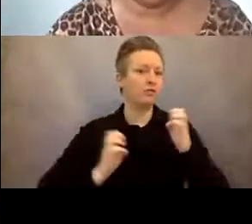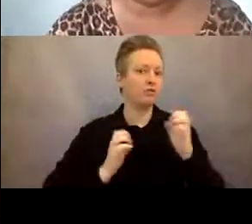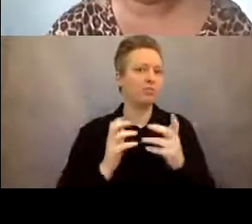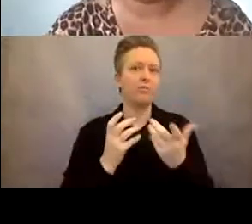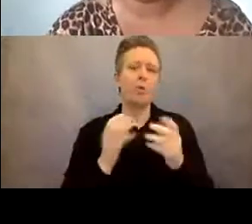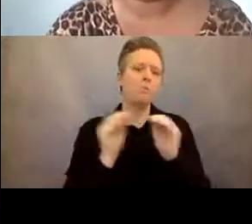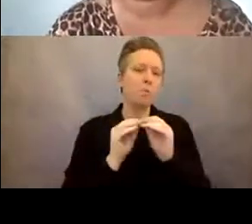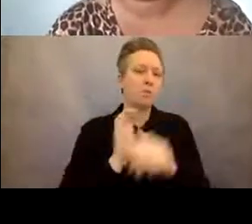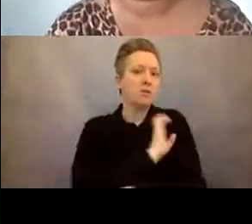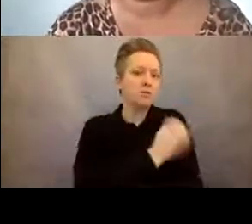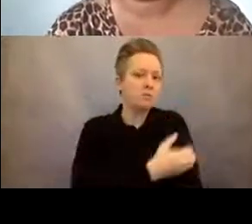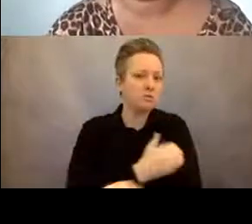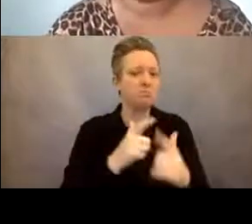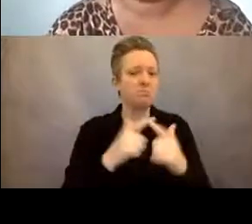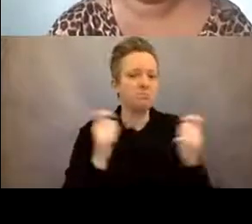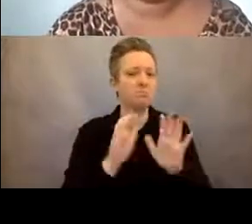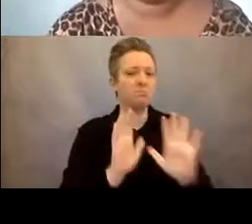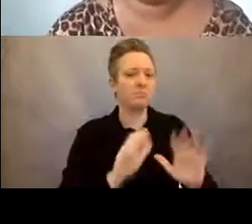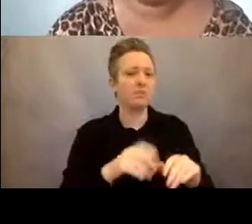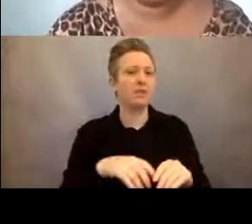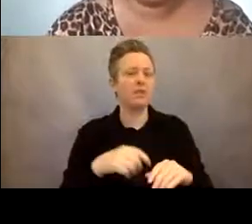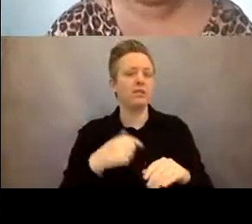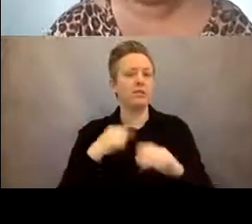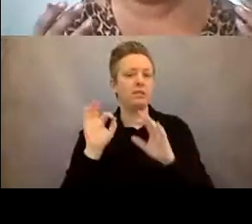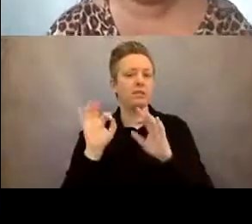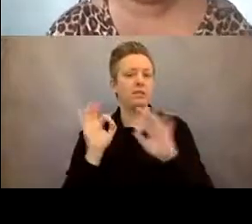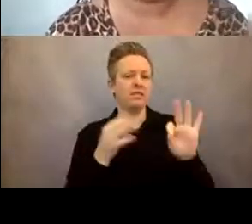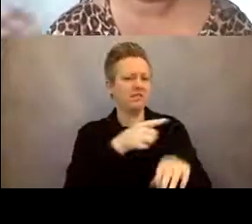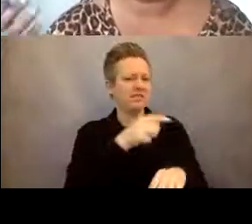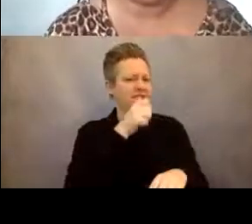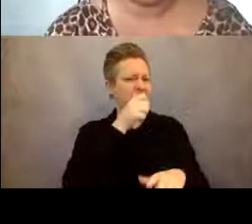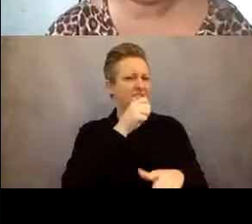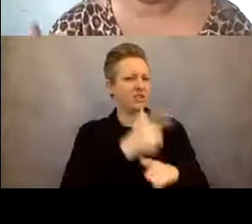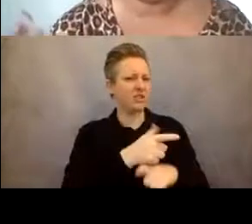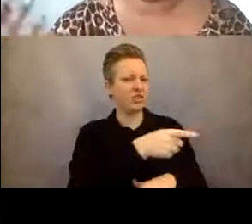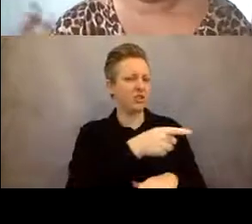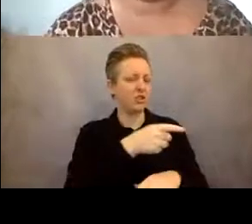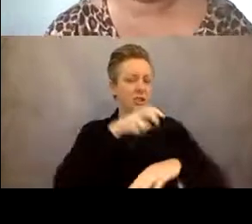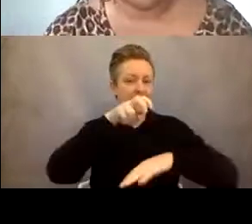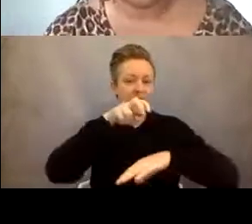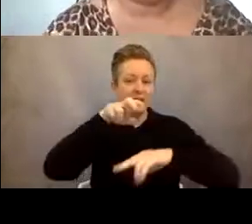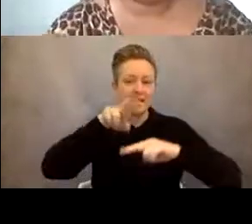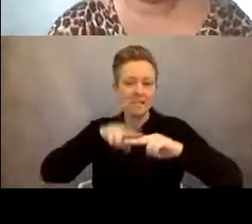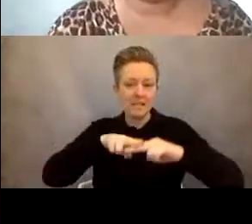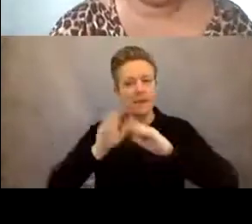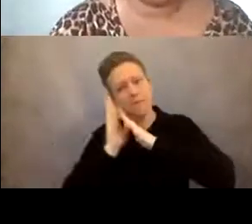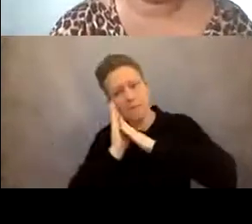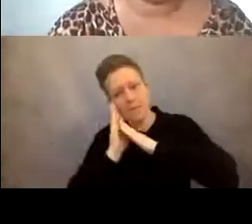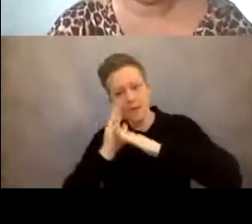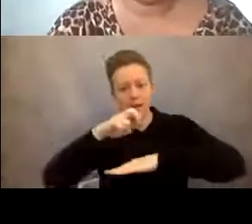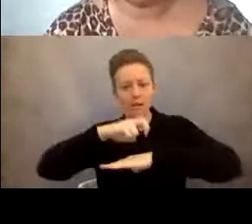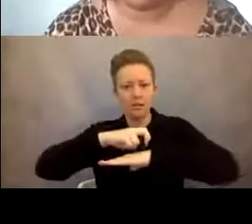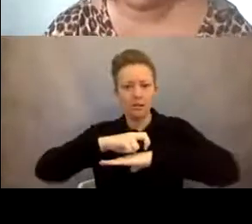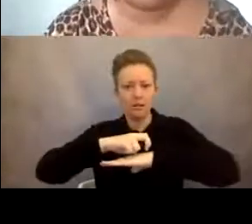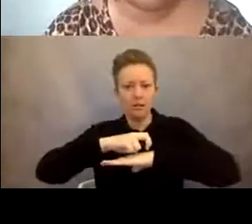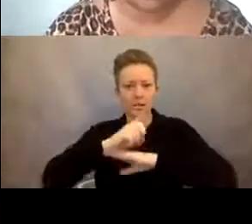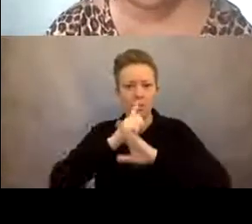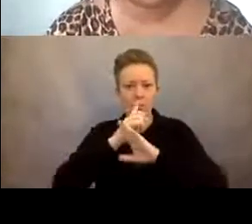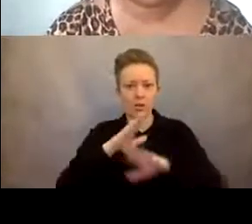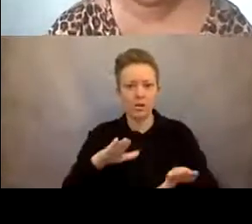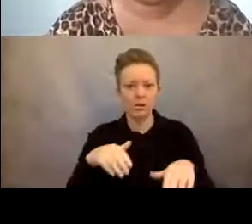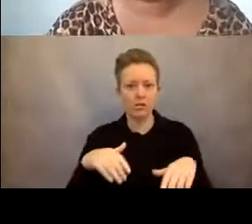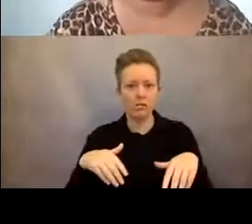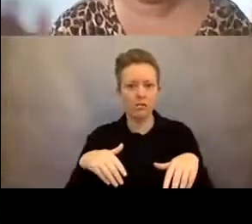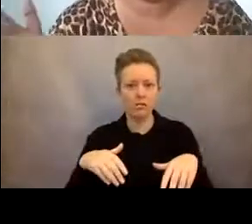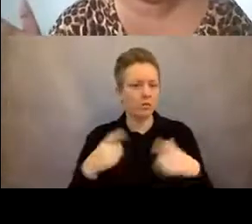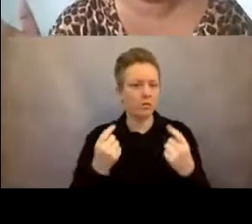and quietly sitting on the bed doing nothing. And I'm like, Morgan, get up. Like, we have to fight. What are you doing? Somebody's about to come attack